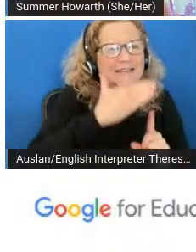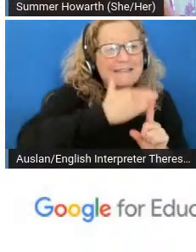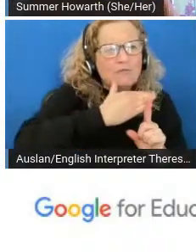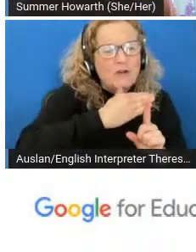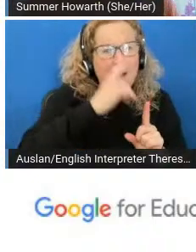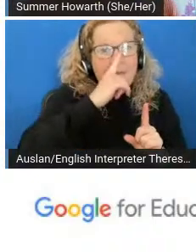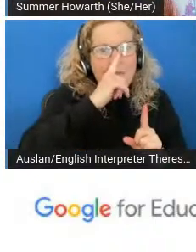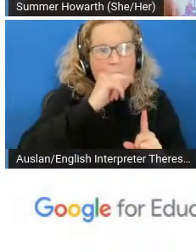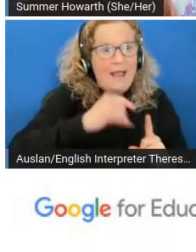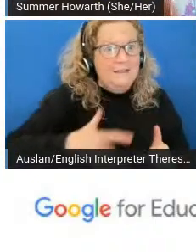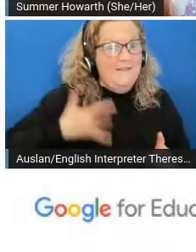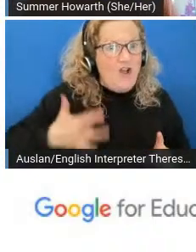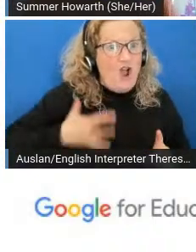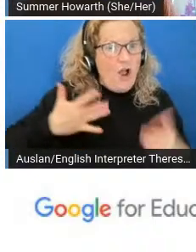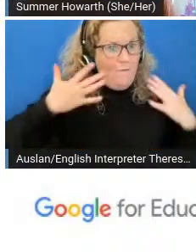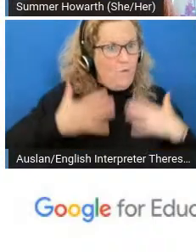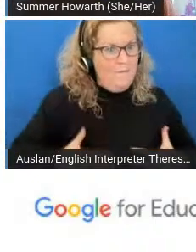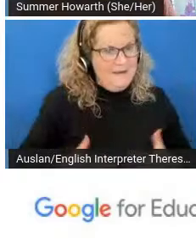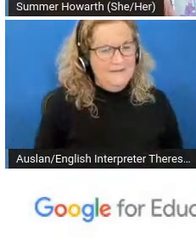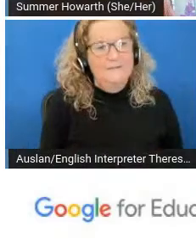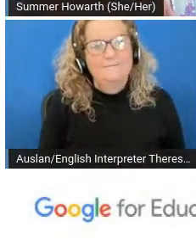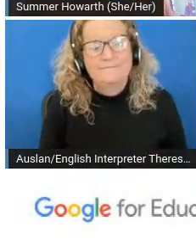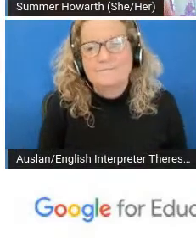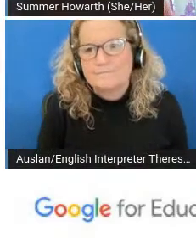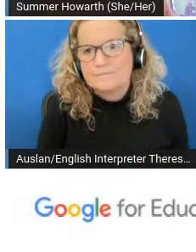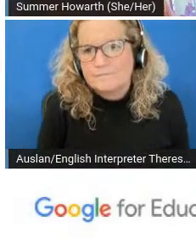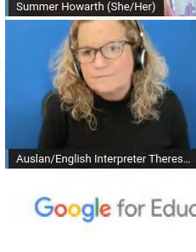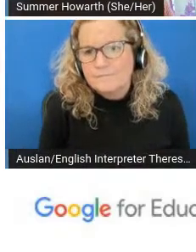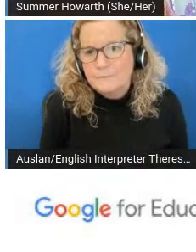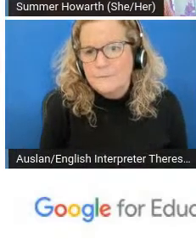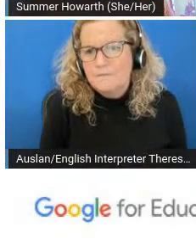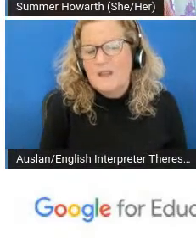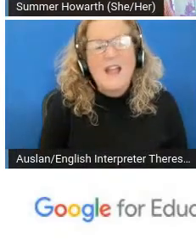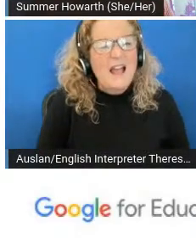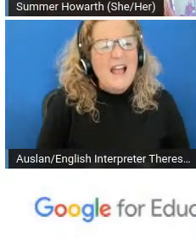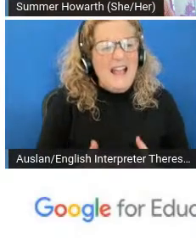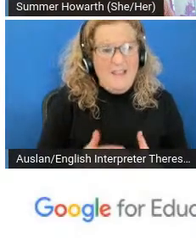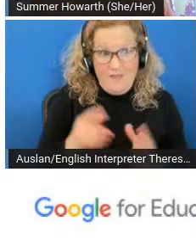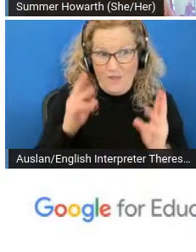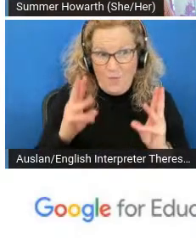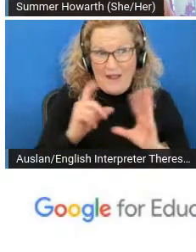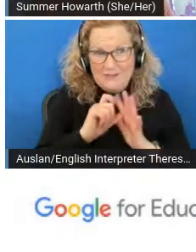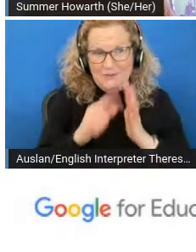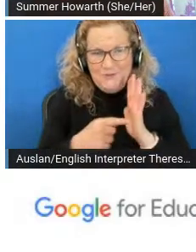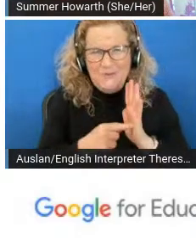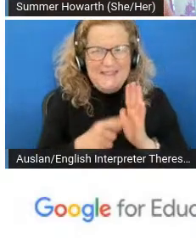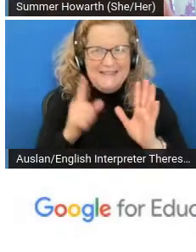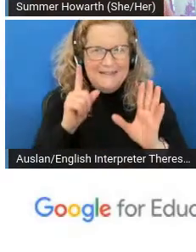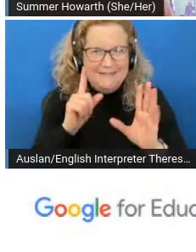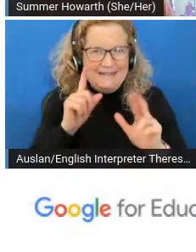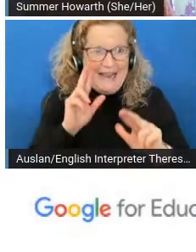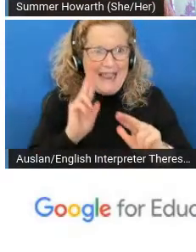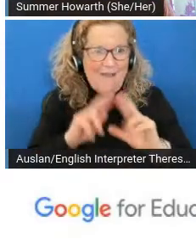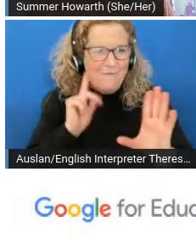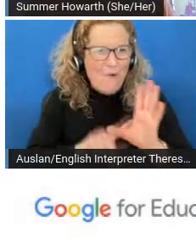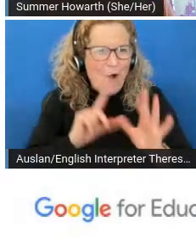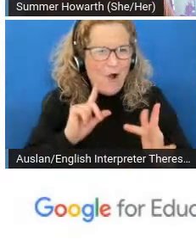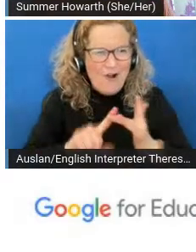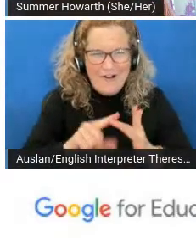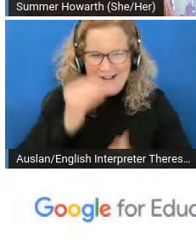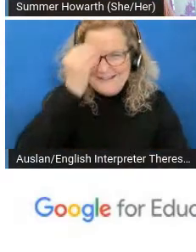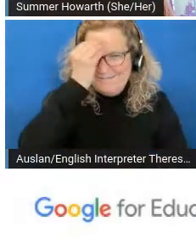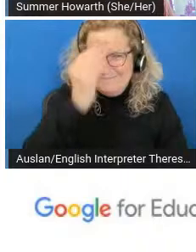A really simple, and the way I do this, by the way, just FYI, let me just show you really quickly. The way that I